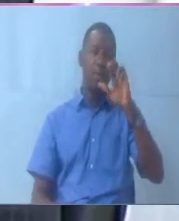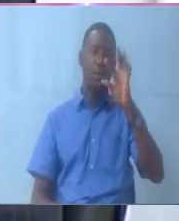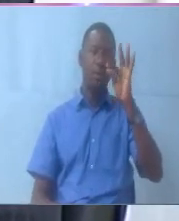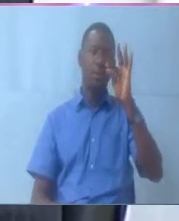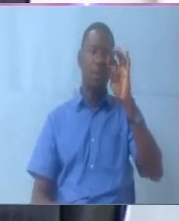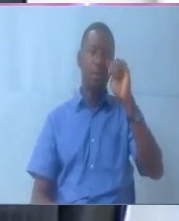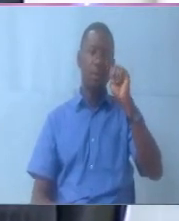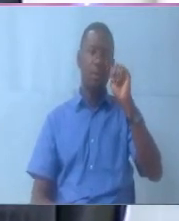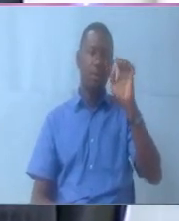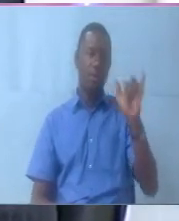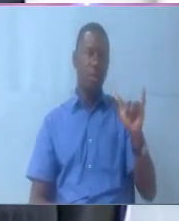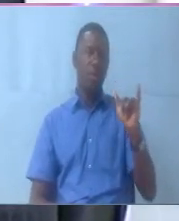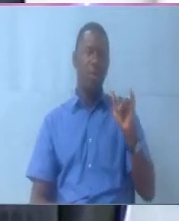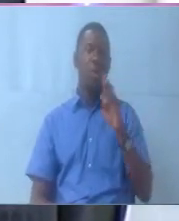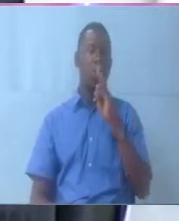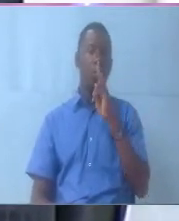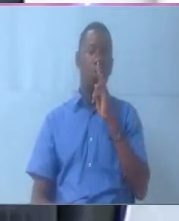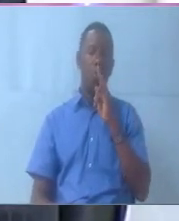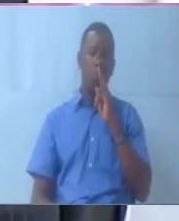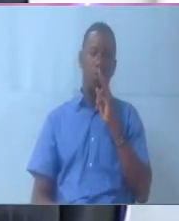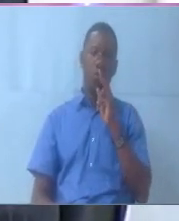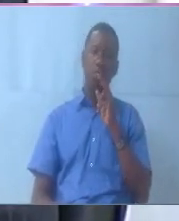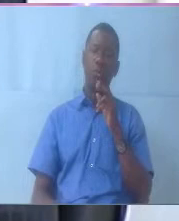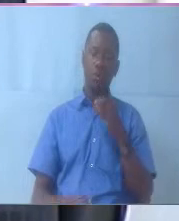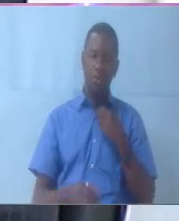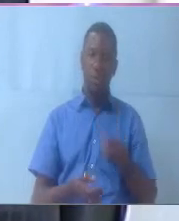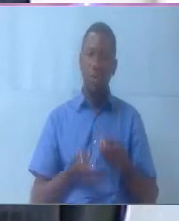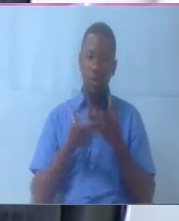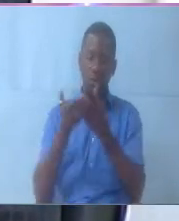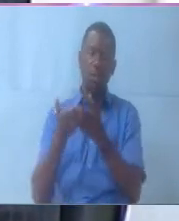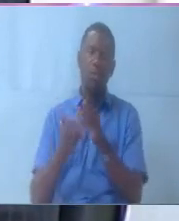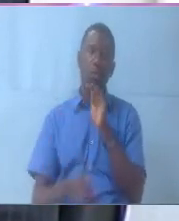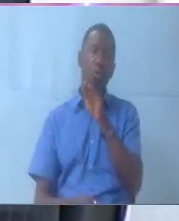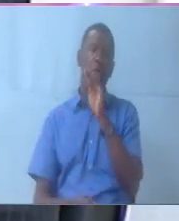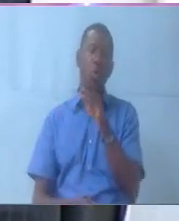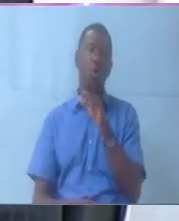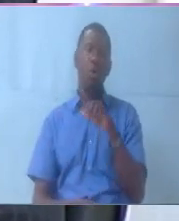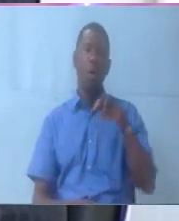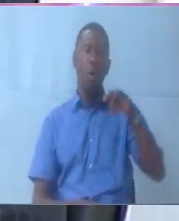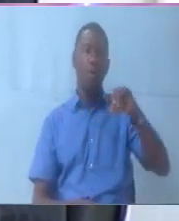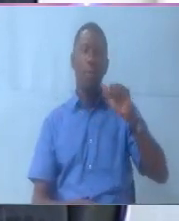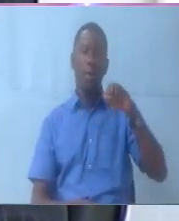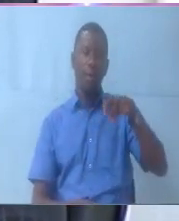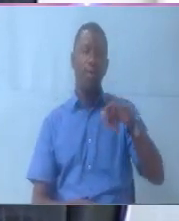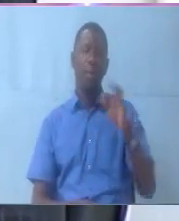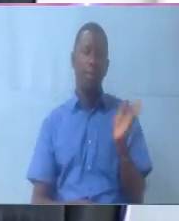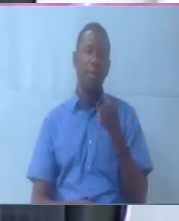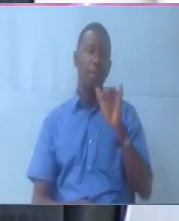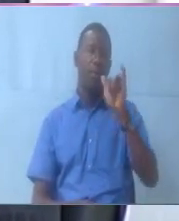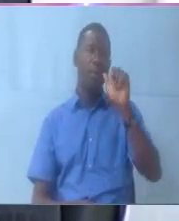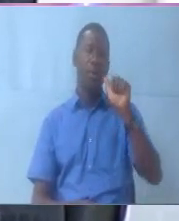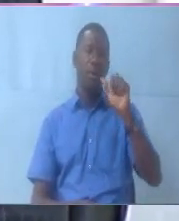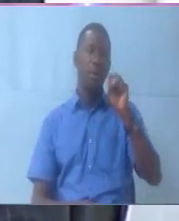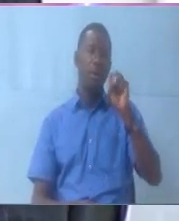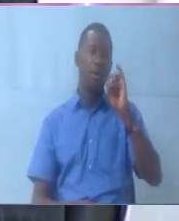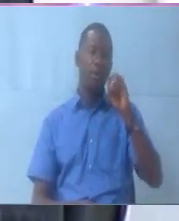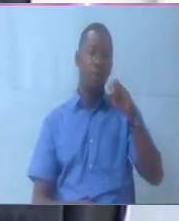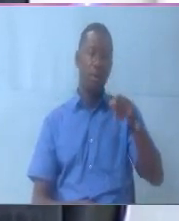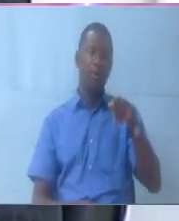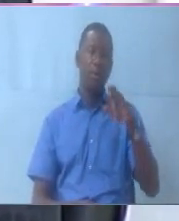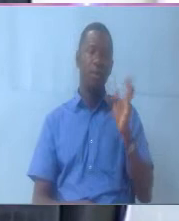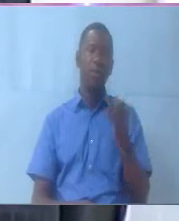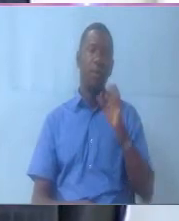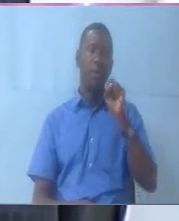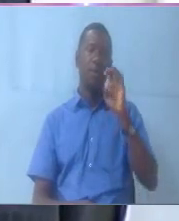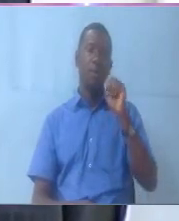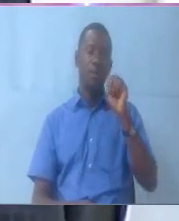Yasin C. Me yalonko ay Justice Mam Yasin C kumandi in his chambers to challenge her decision.